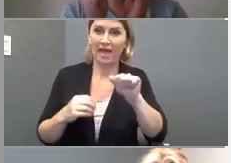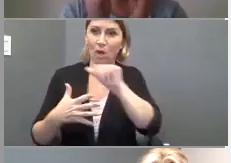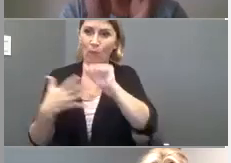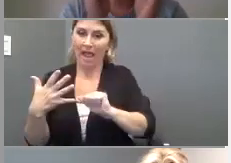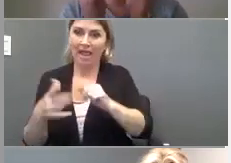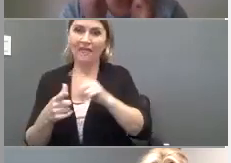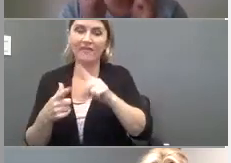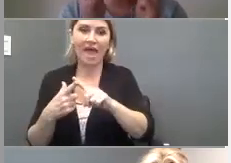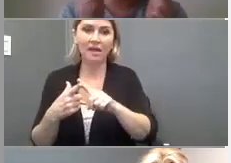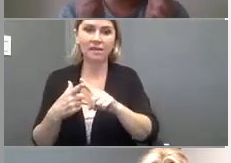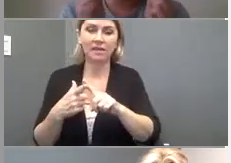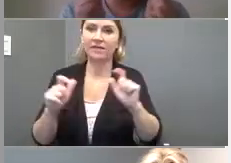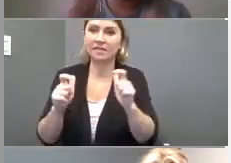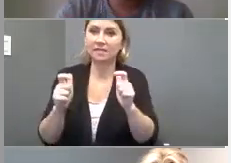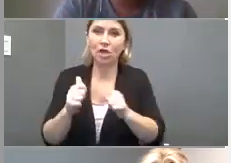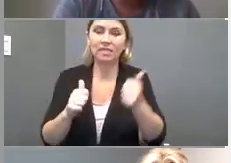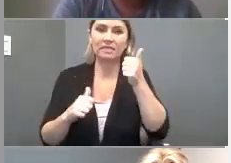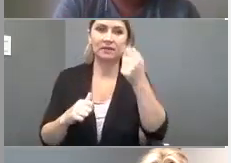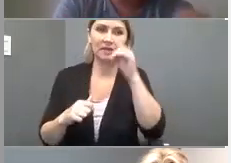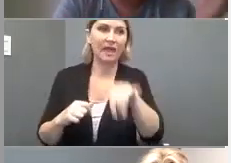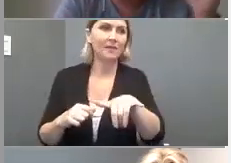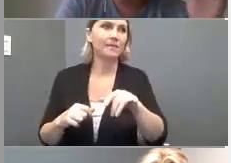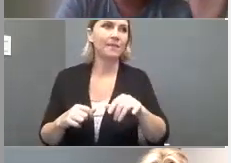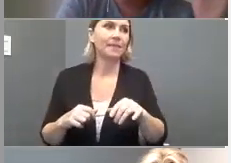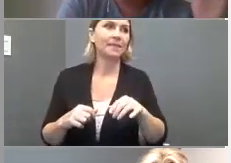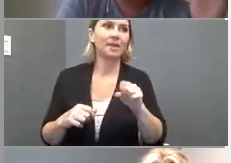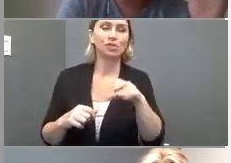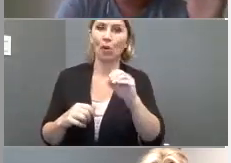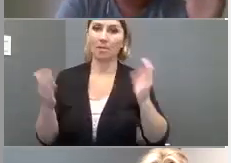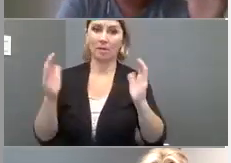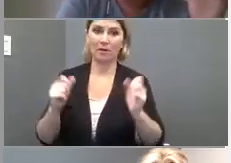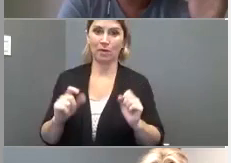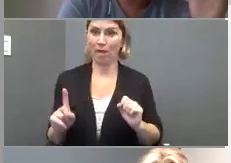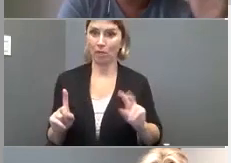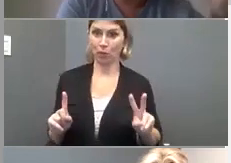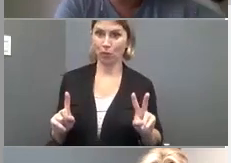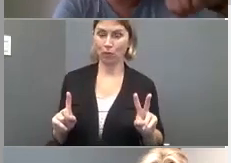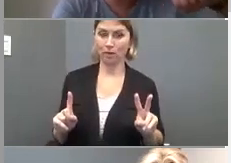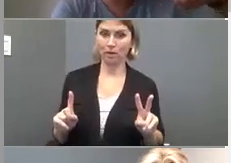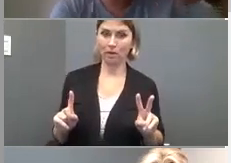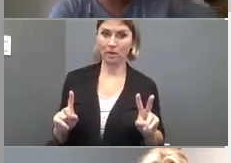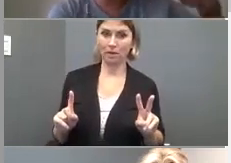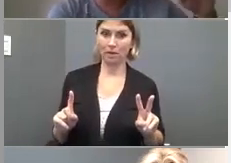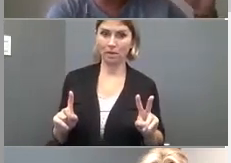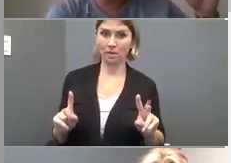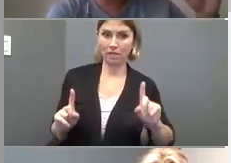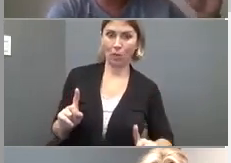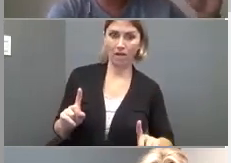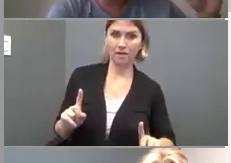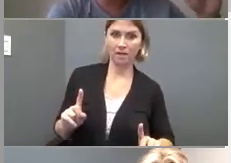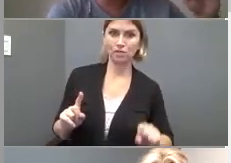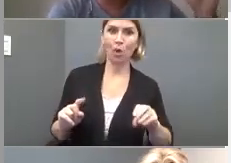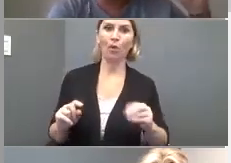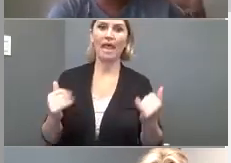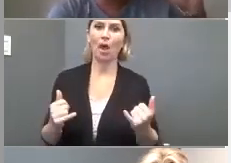the smallest elements of both arrays, right? So comparing 1 and 2, we get 1. Now we